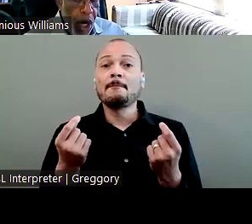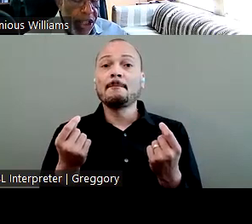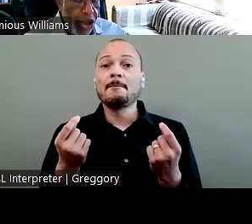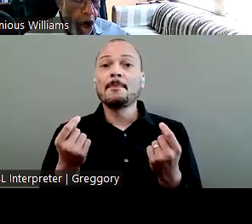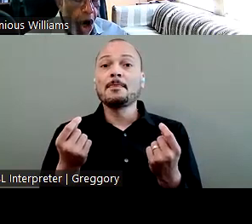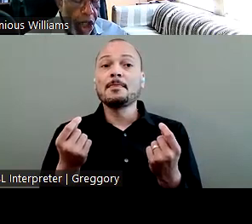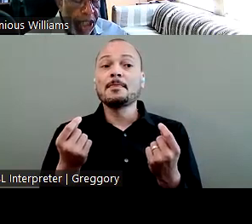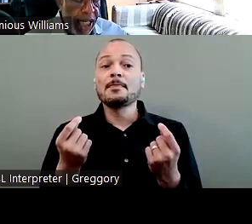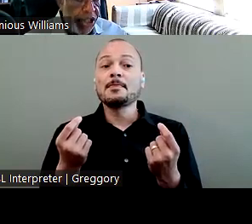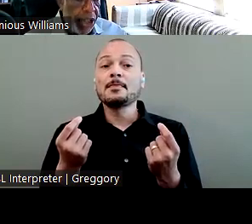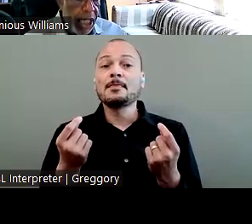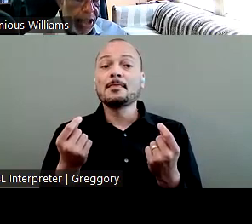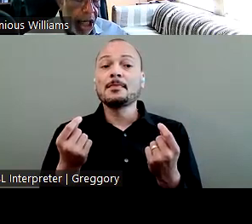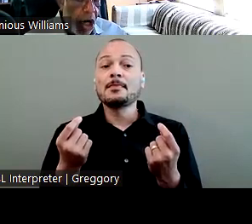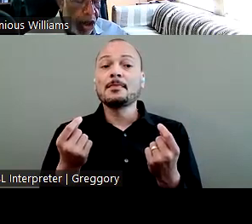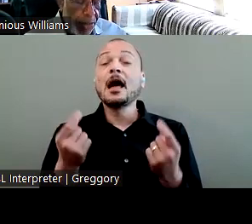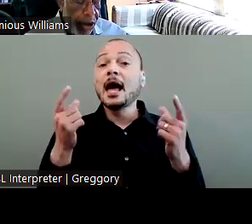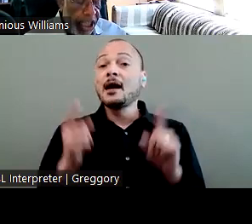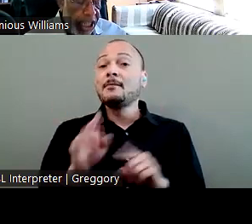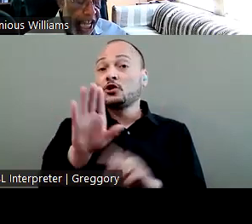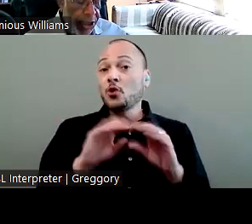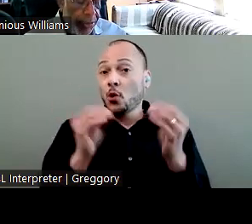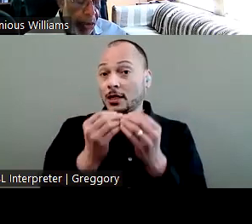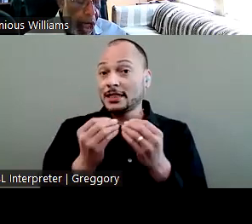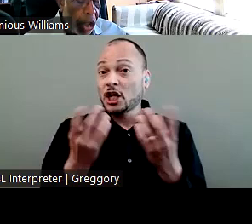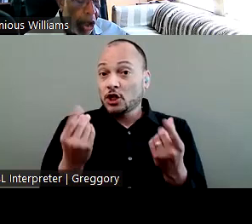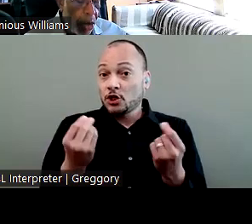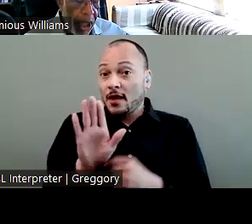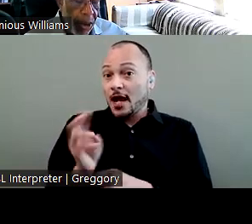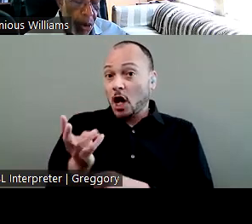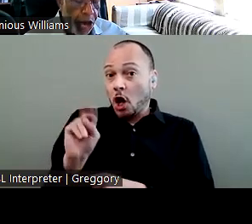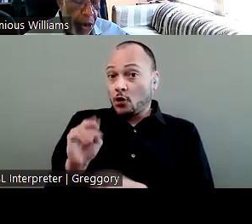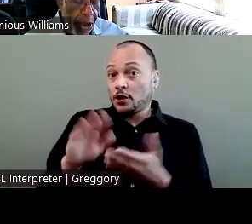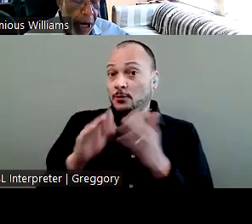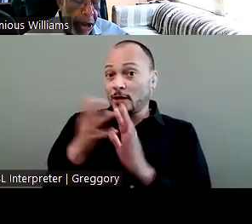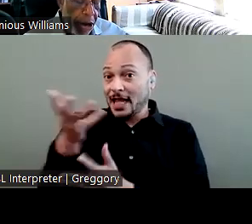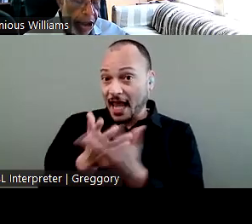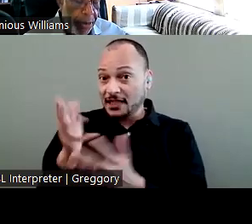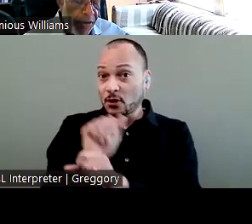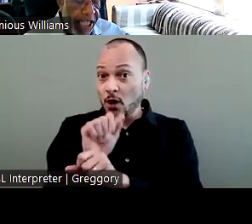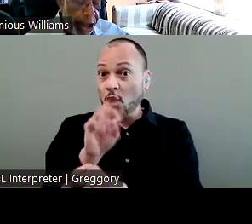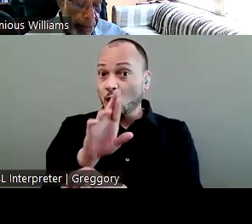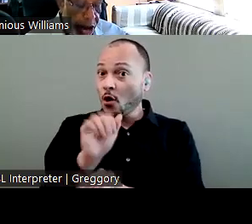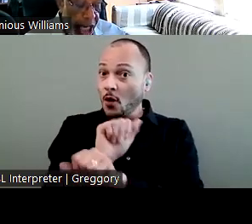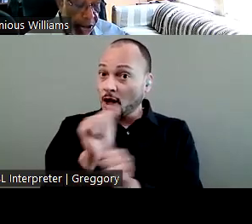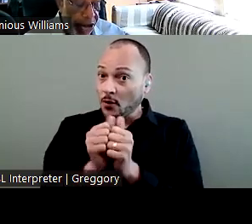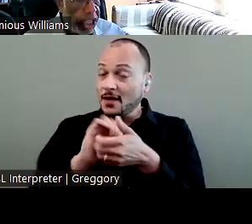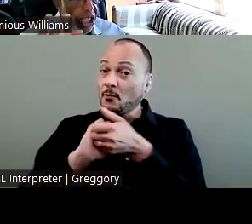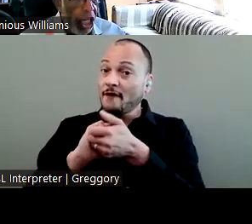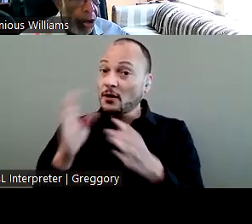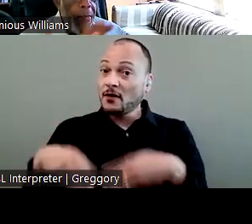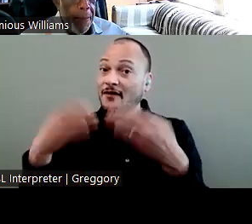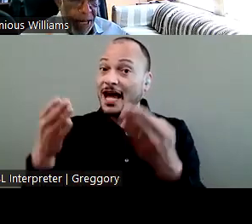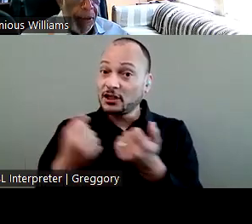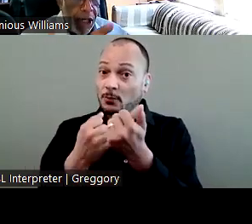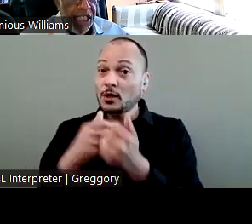when your organization does its own community engagement work, or when it works with a partner, is providing support to others, because I